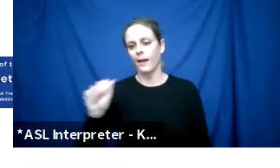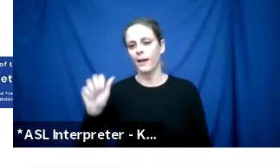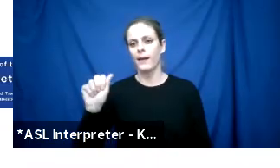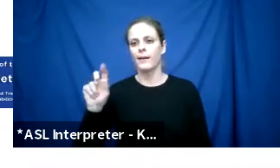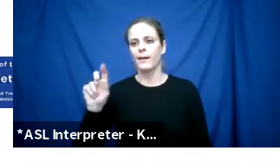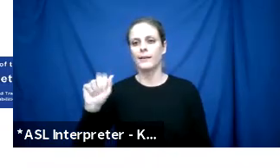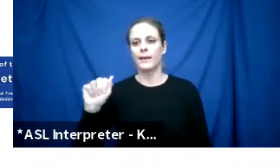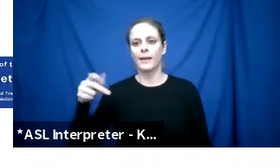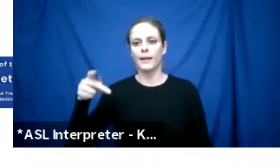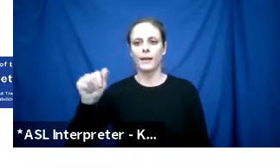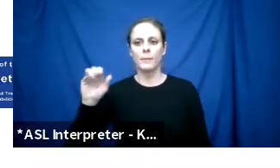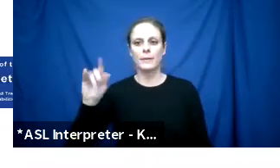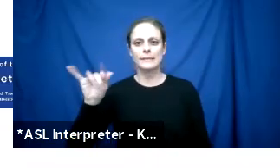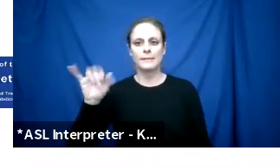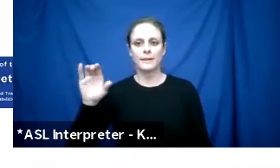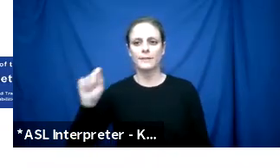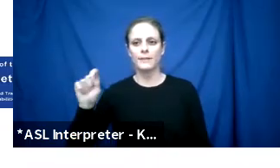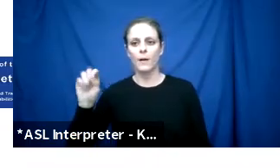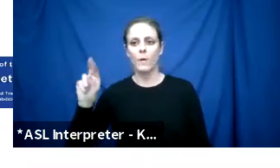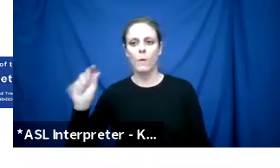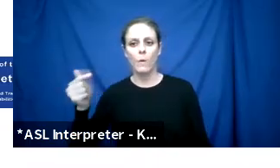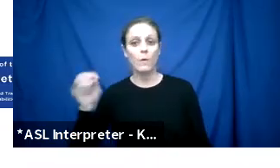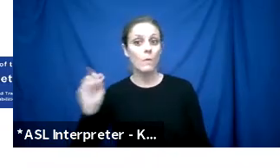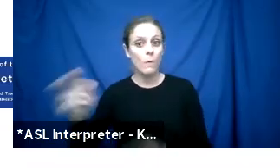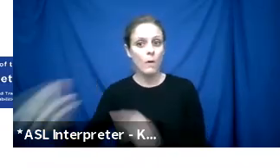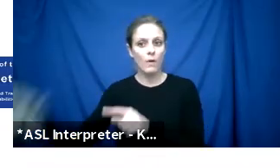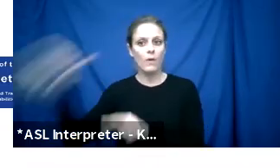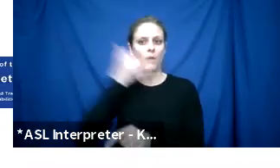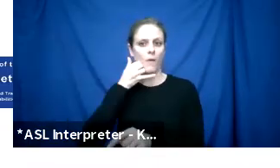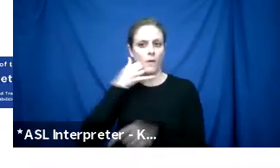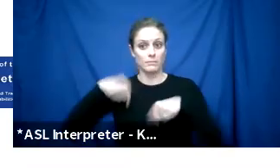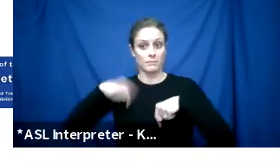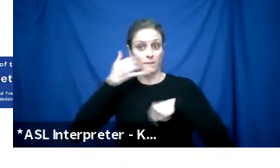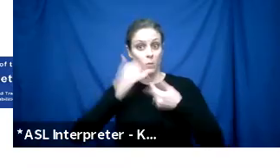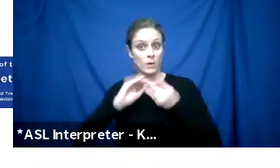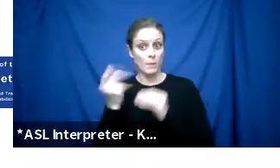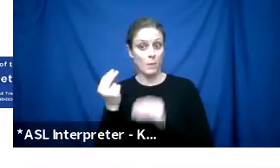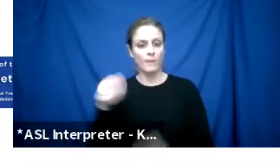adatech@adapacific.org, or you can call us at